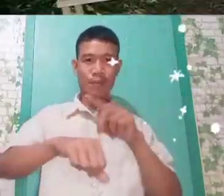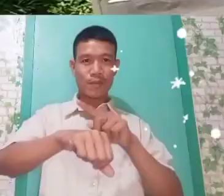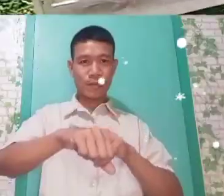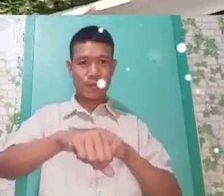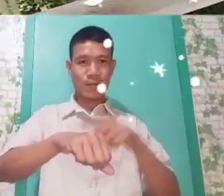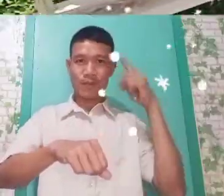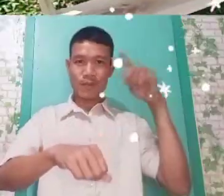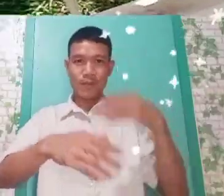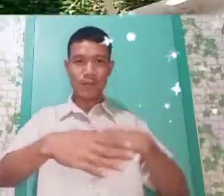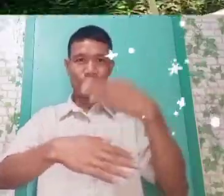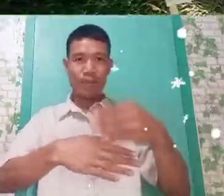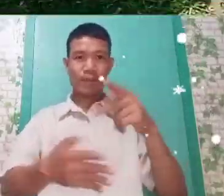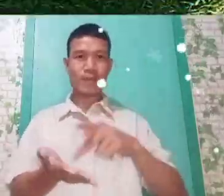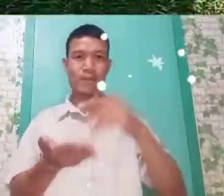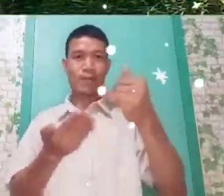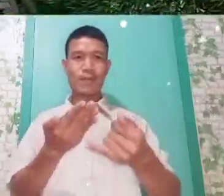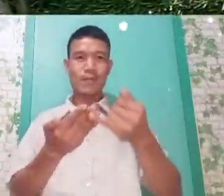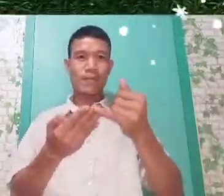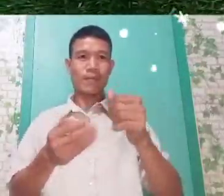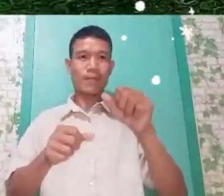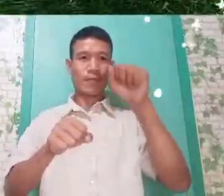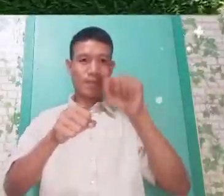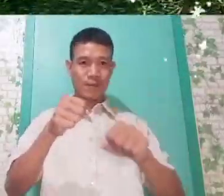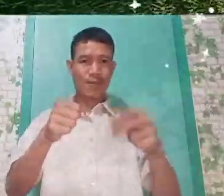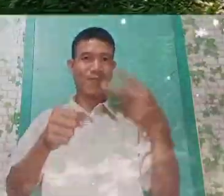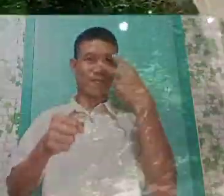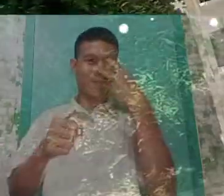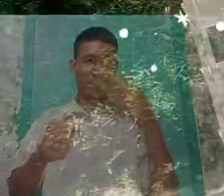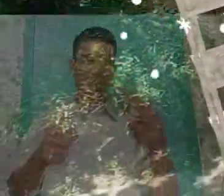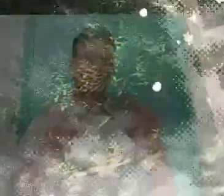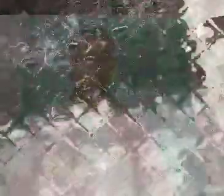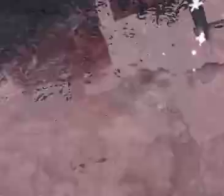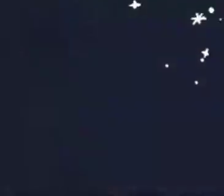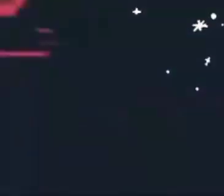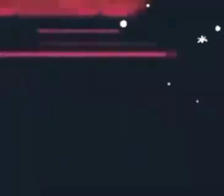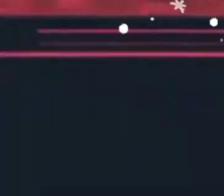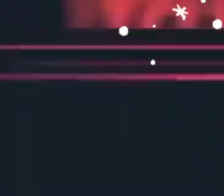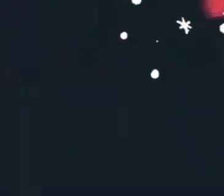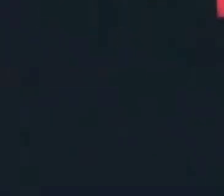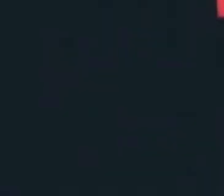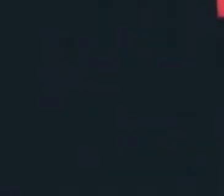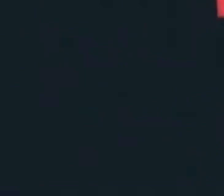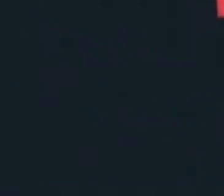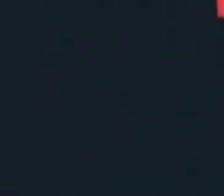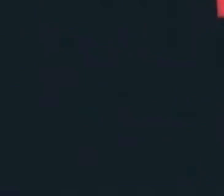project. So watch out, guys.